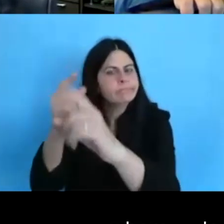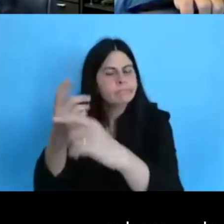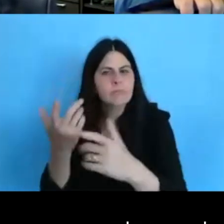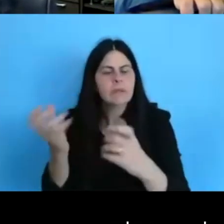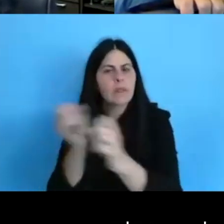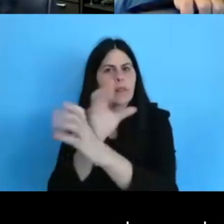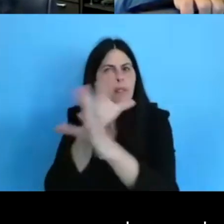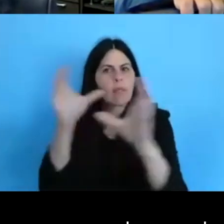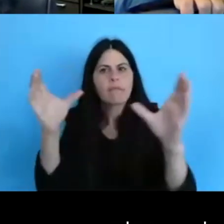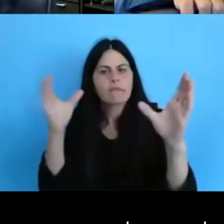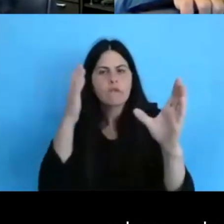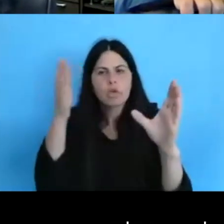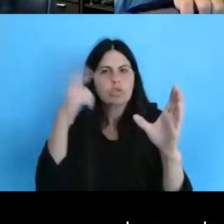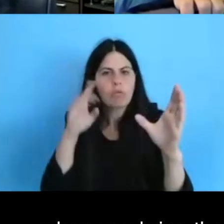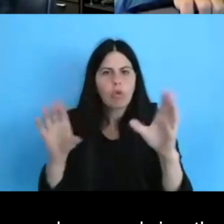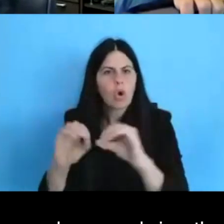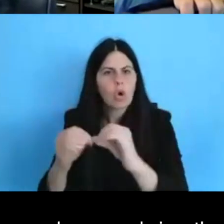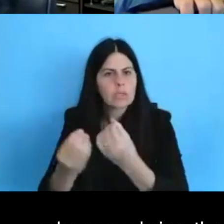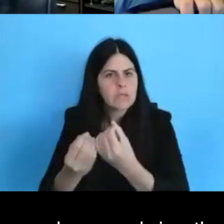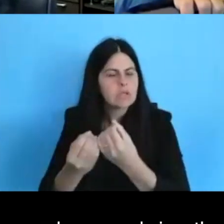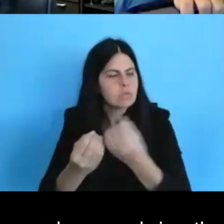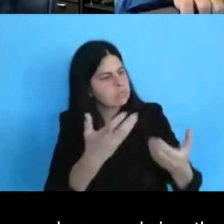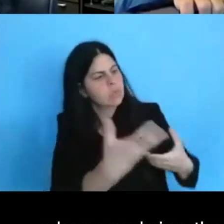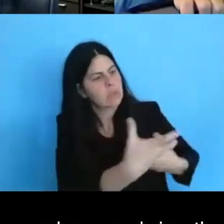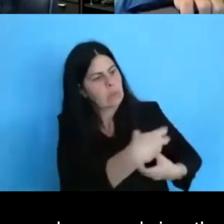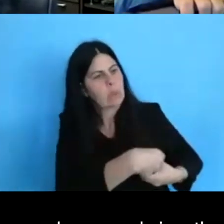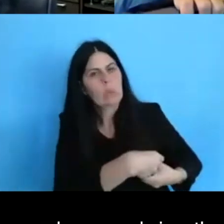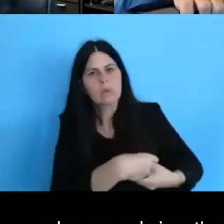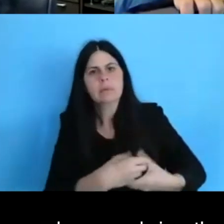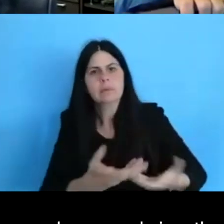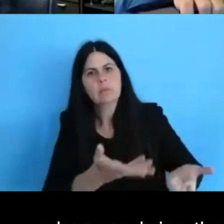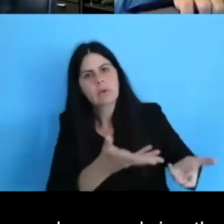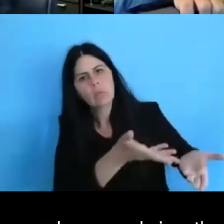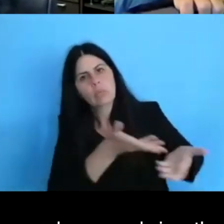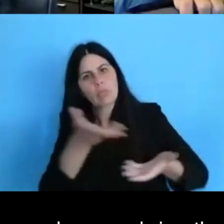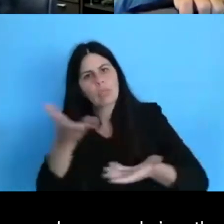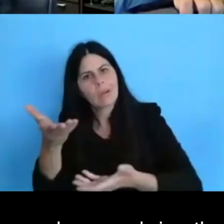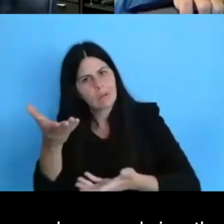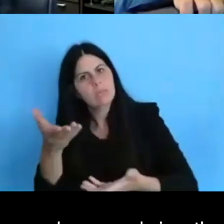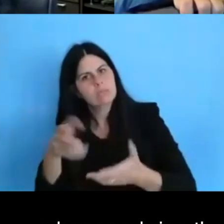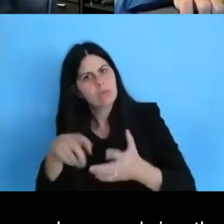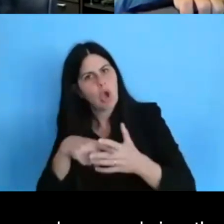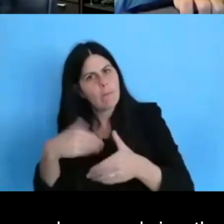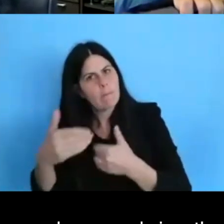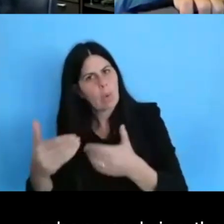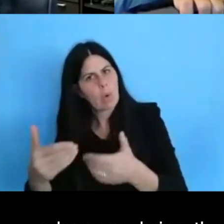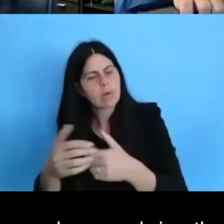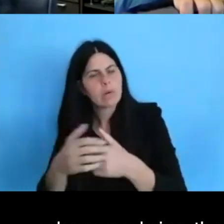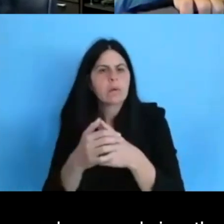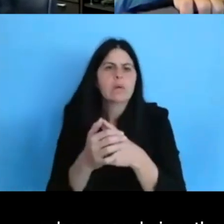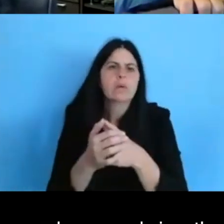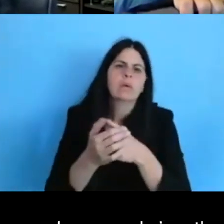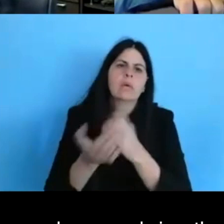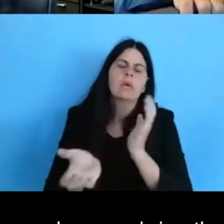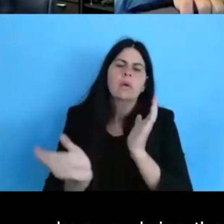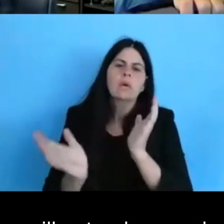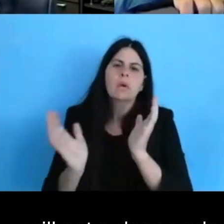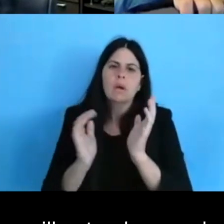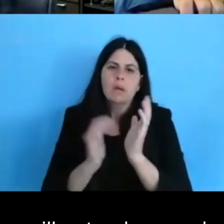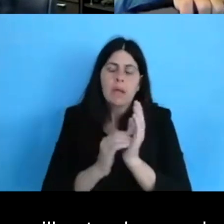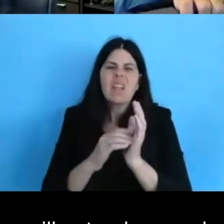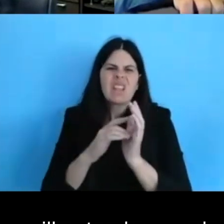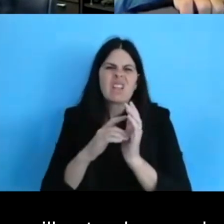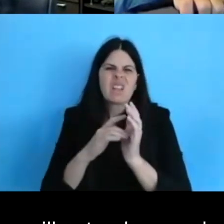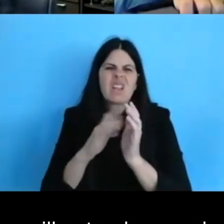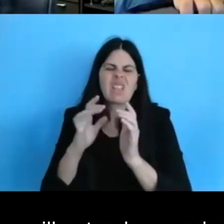of your organization? Those are the things you can do when you bring them on board, because again, these type of questions, a veteran employee will get a